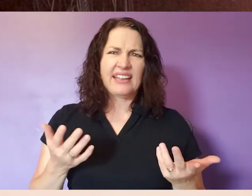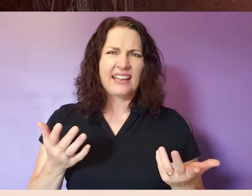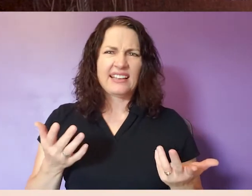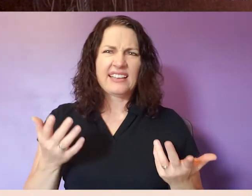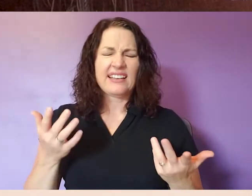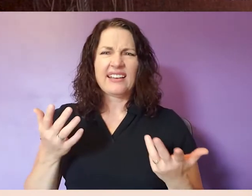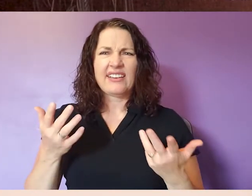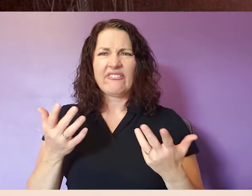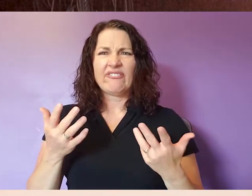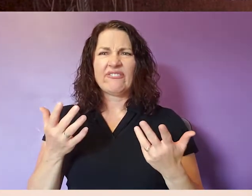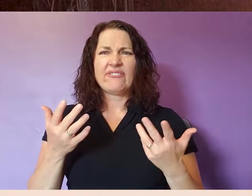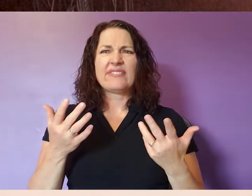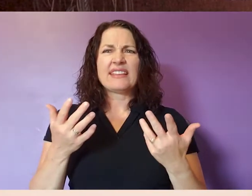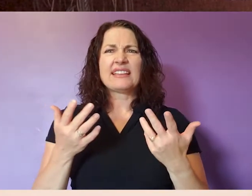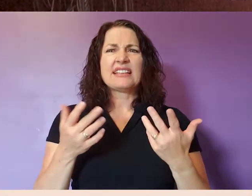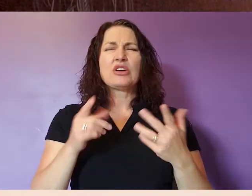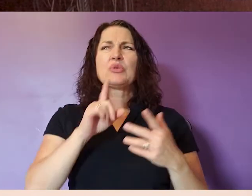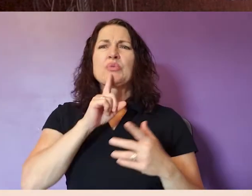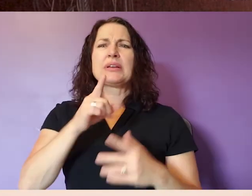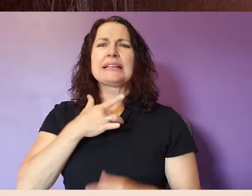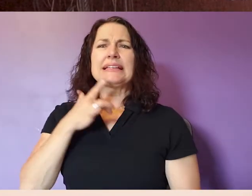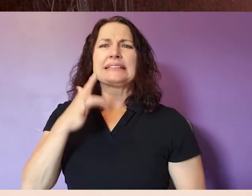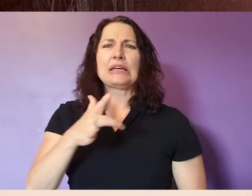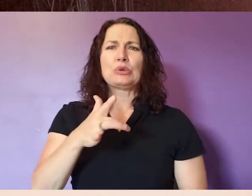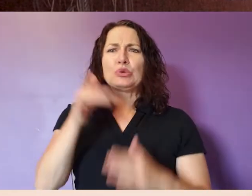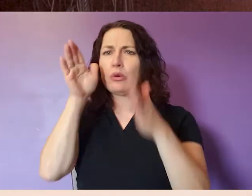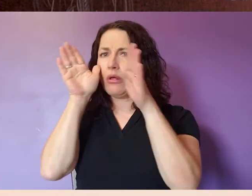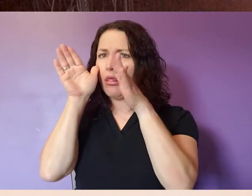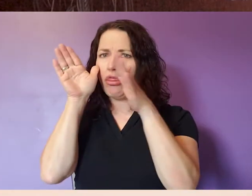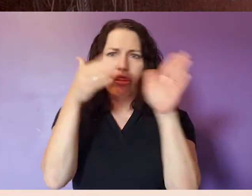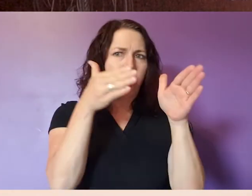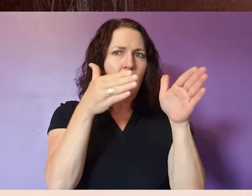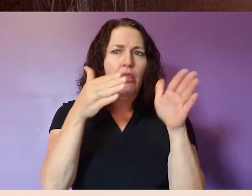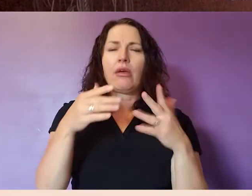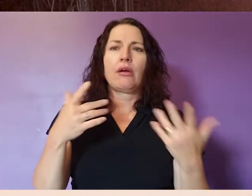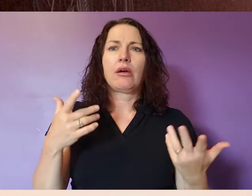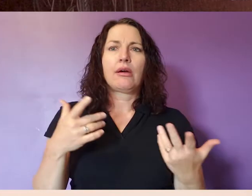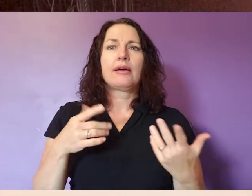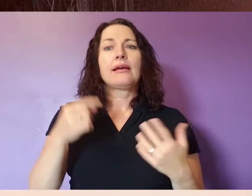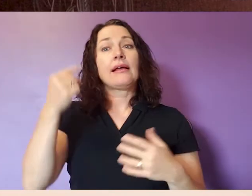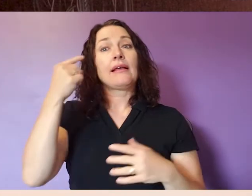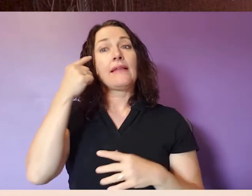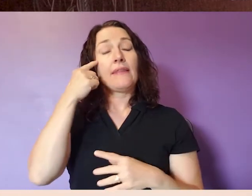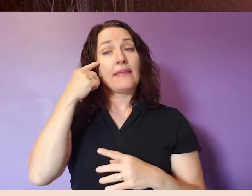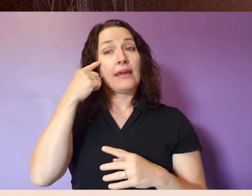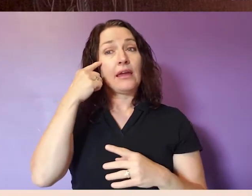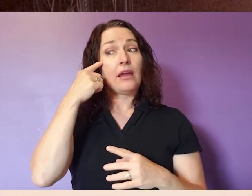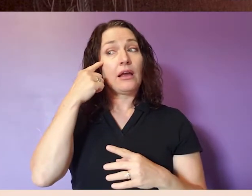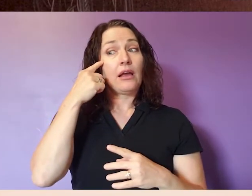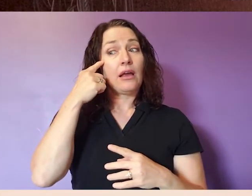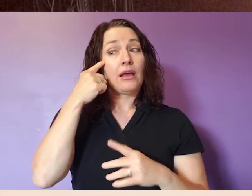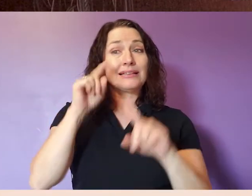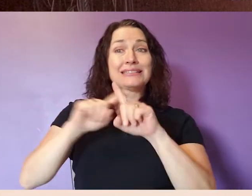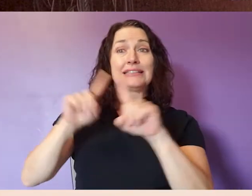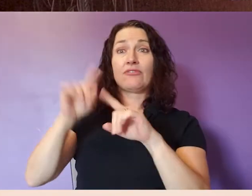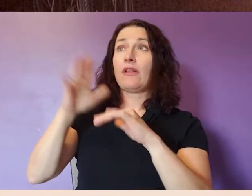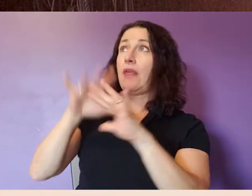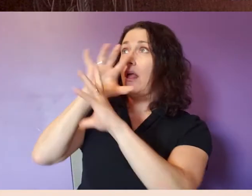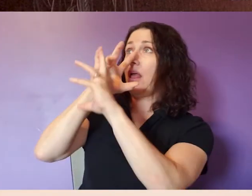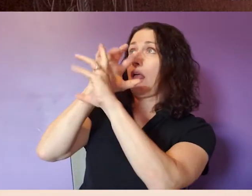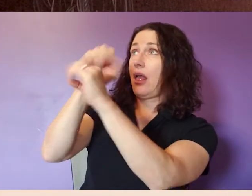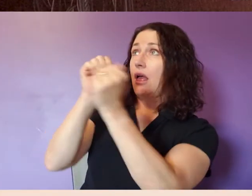by distractions which they think are the opposite of attractions